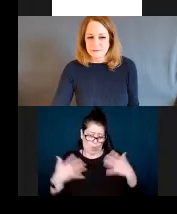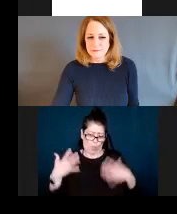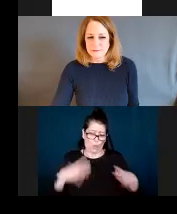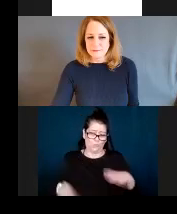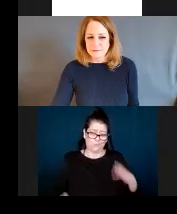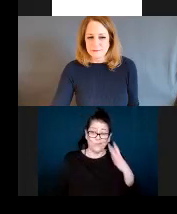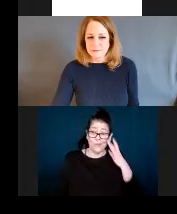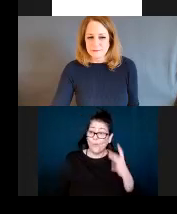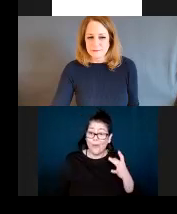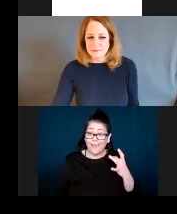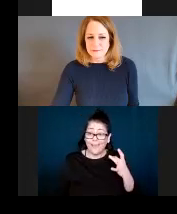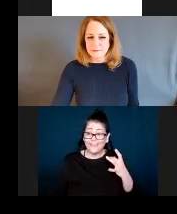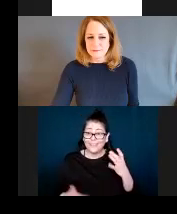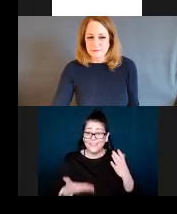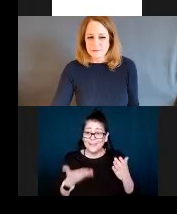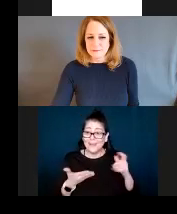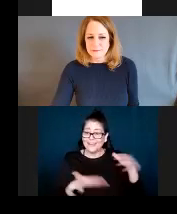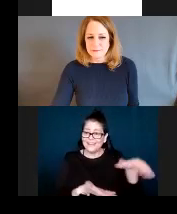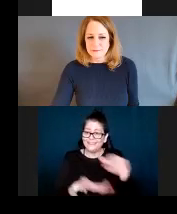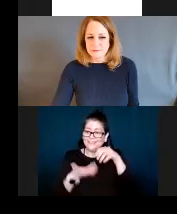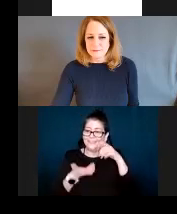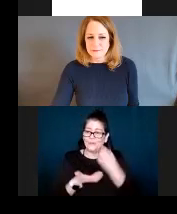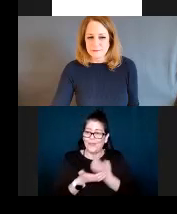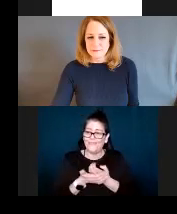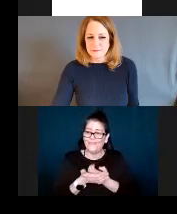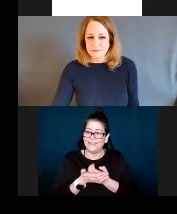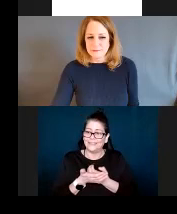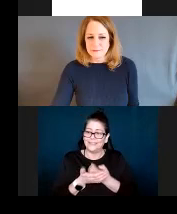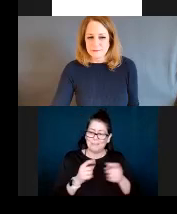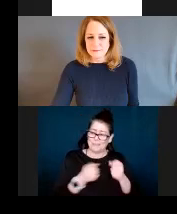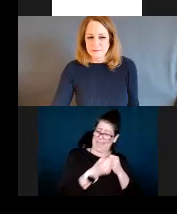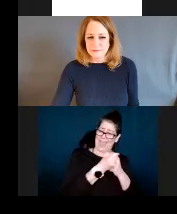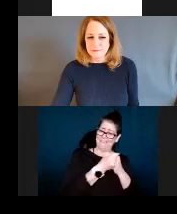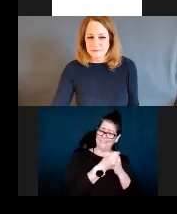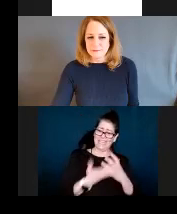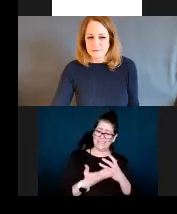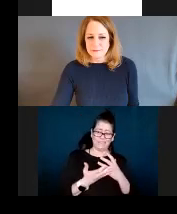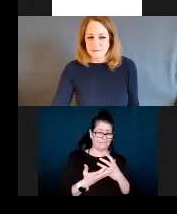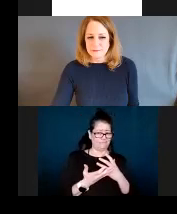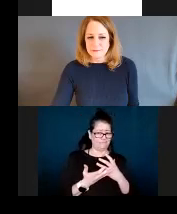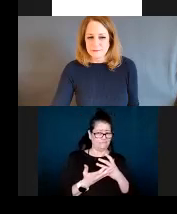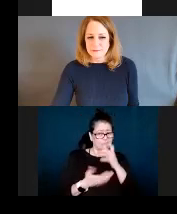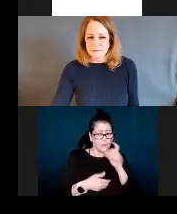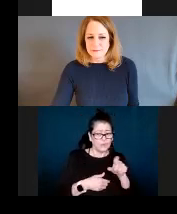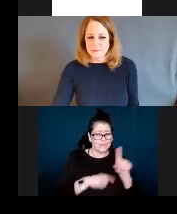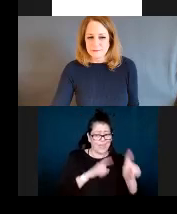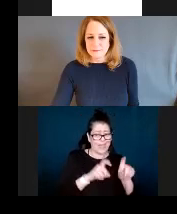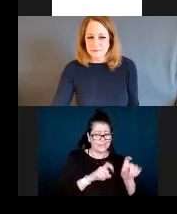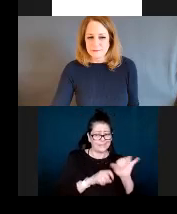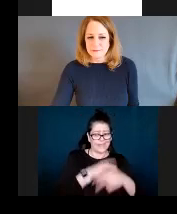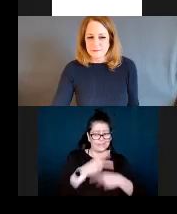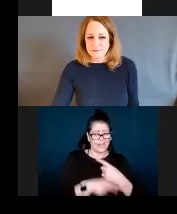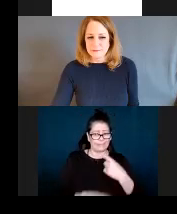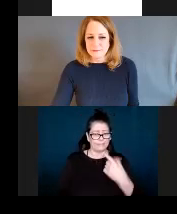to use something on the clothes for evidence. But as an advocate, you probably don't need to be asking that. So think about those questions and